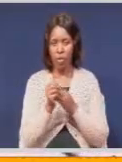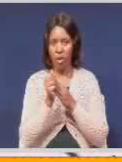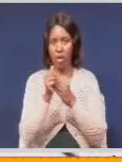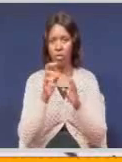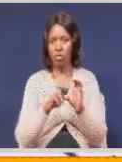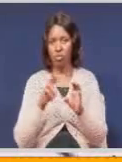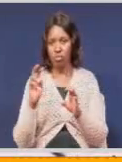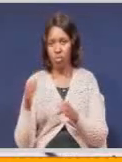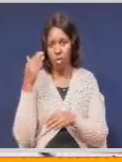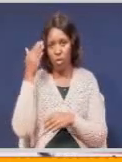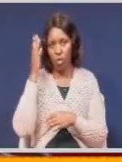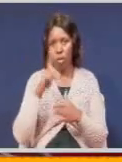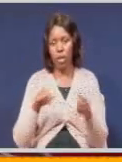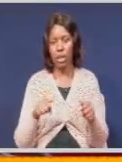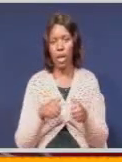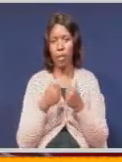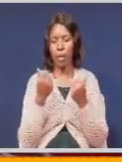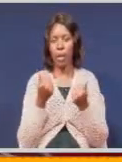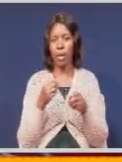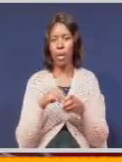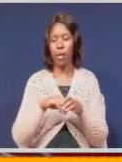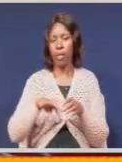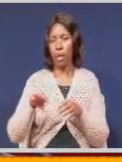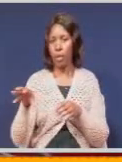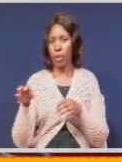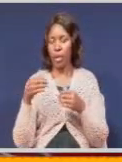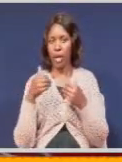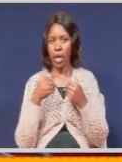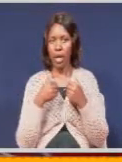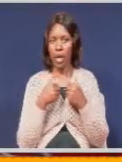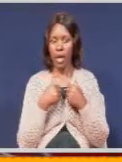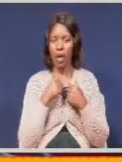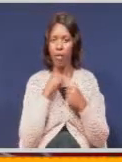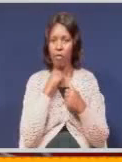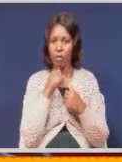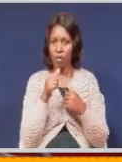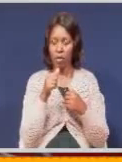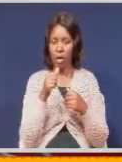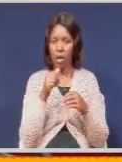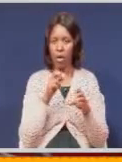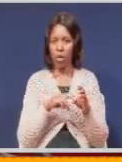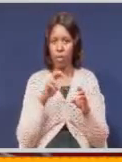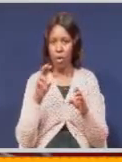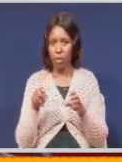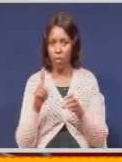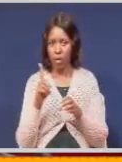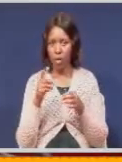kithuwa kemnyoro mantu ya kwetana mbele. I've not been removed in one county official